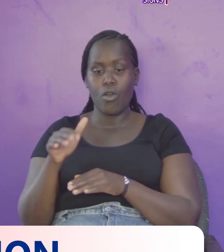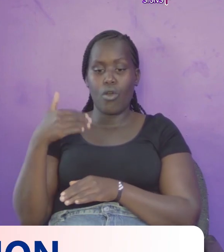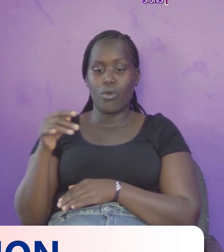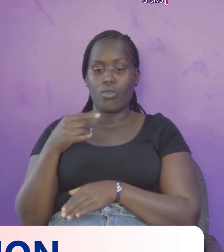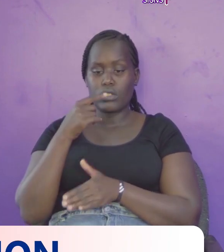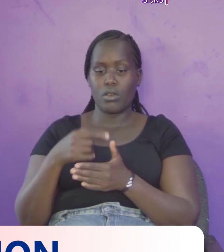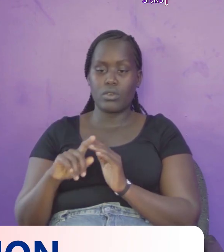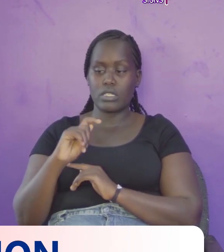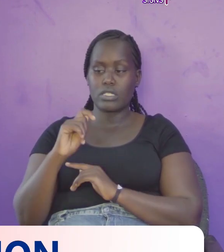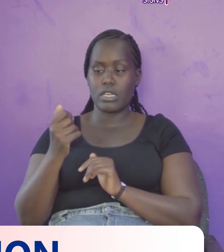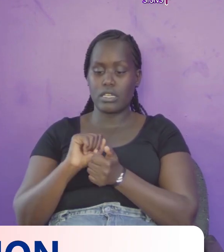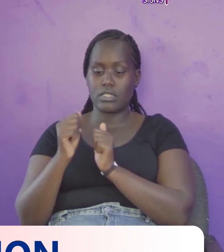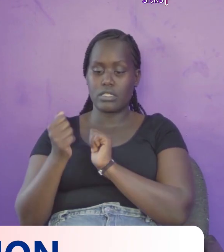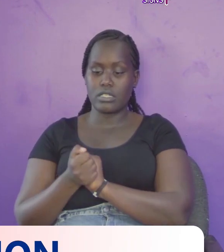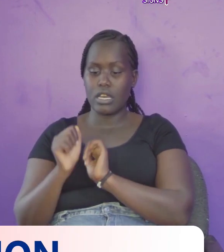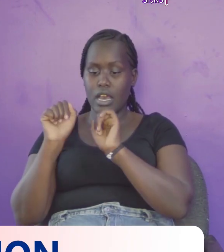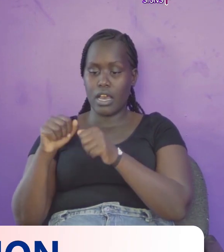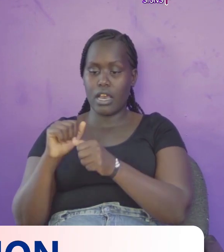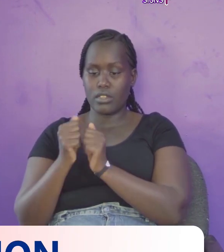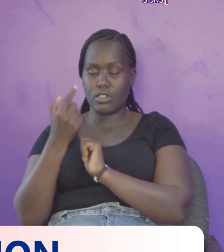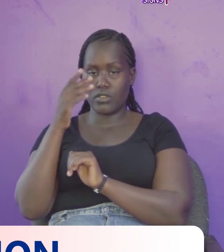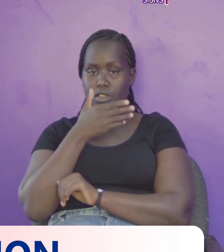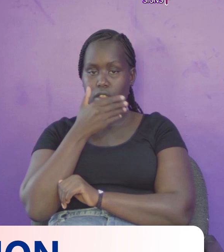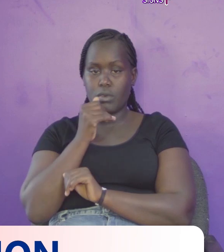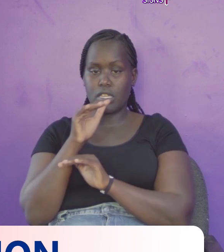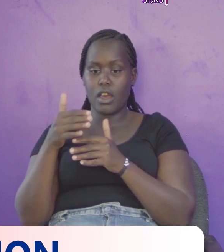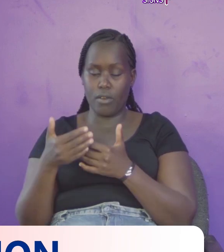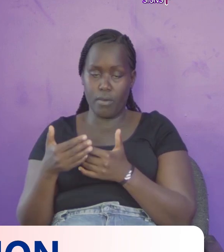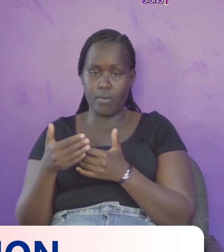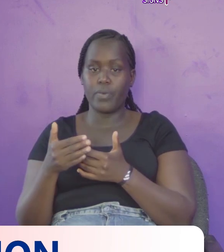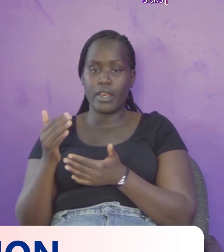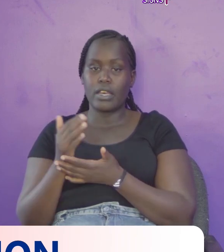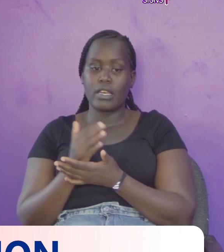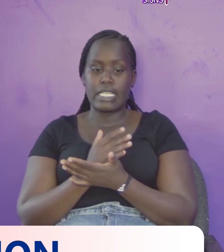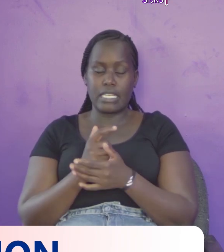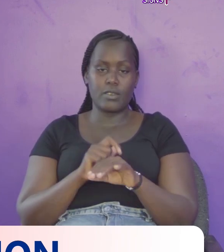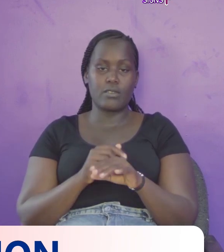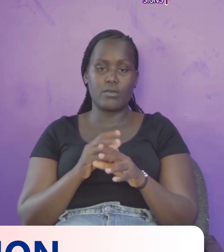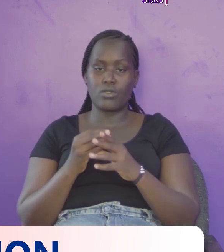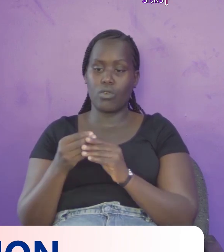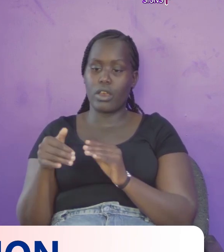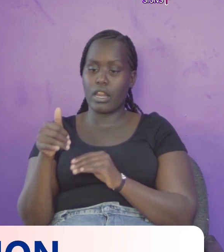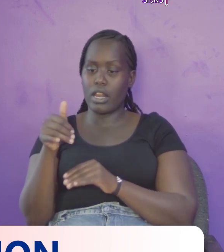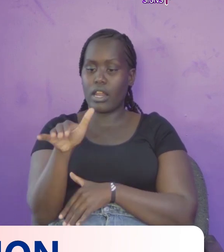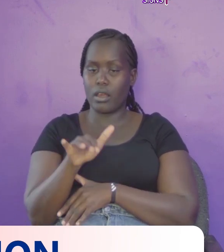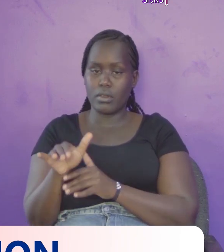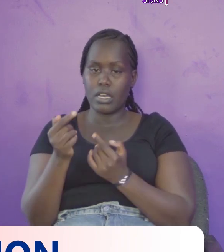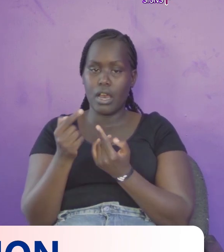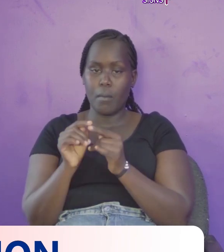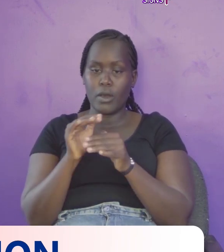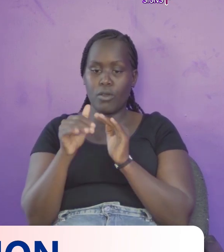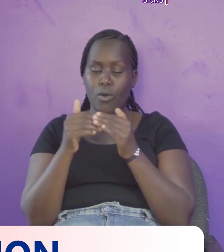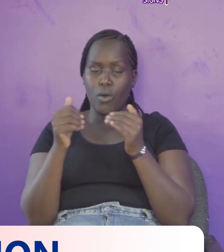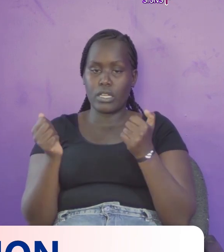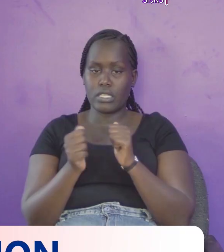that Kenya is changing. It can only change for the better. However much, sometimes things go haywire. But all these things are happening so